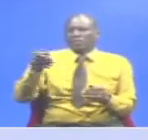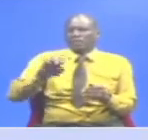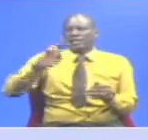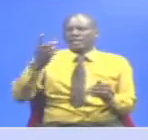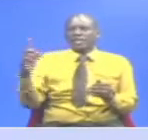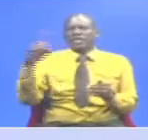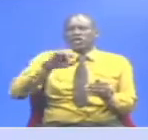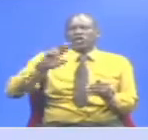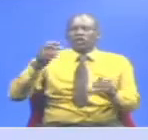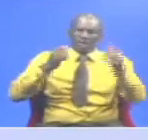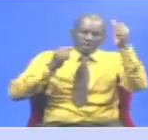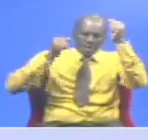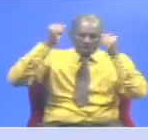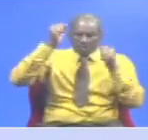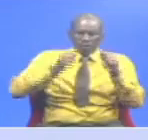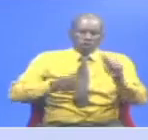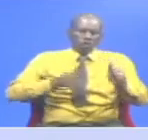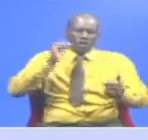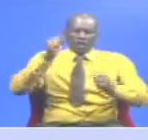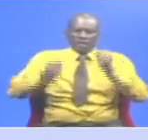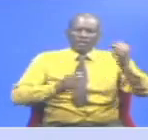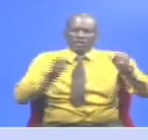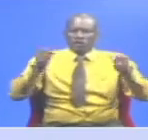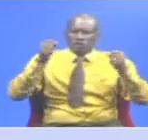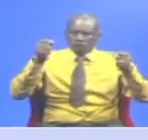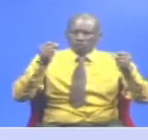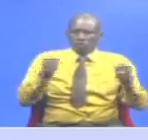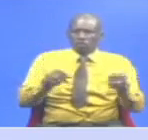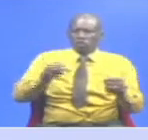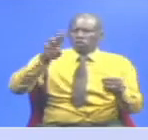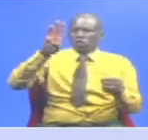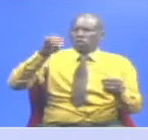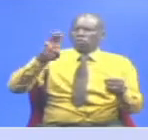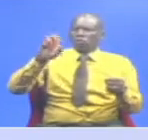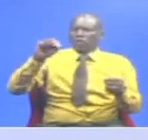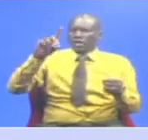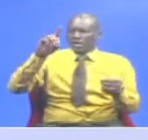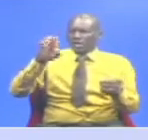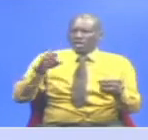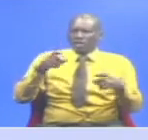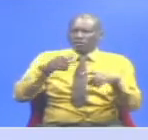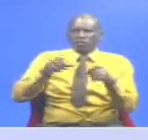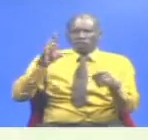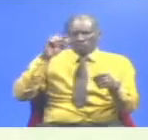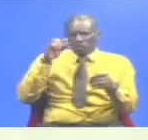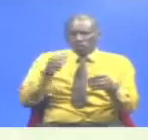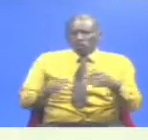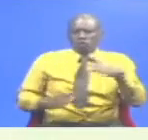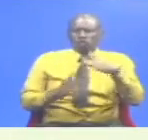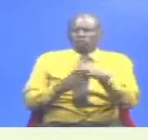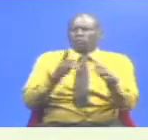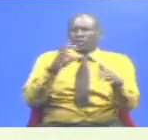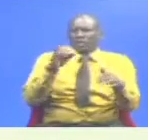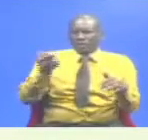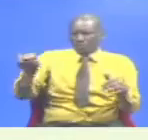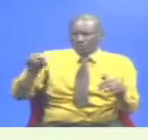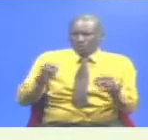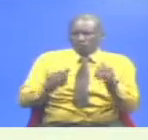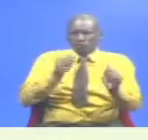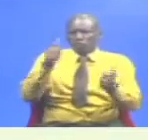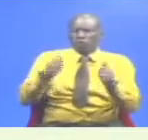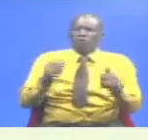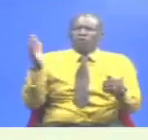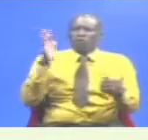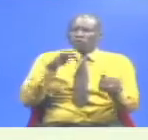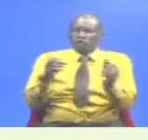of the Kenya Defence Forces Athletic Championships. Mwende from Mtongwe emerged top in the 100 metres competition, finishing